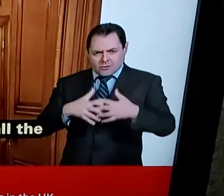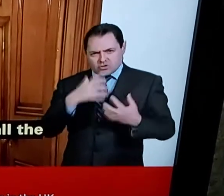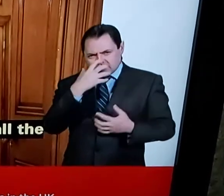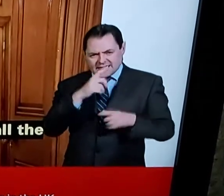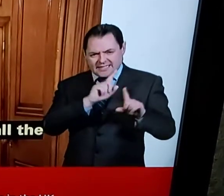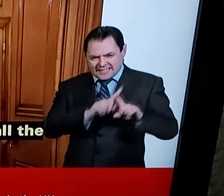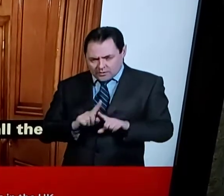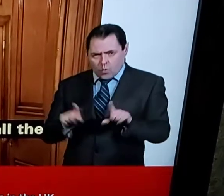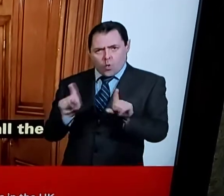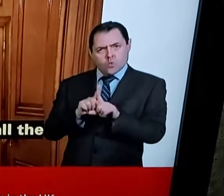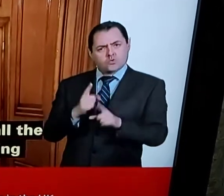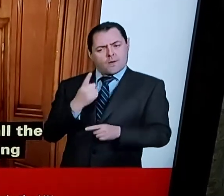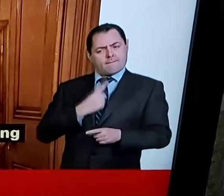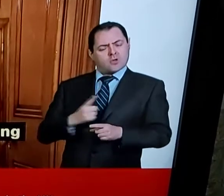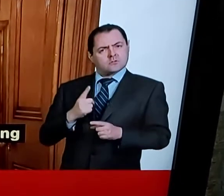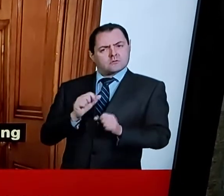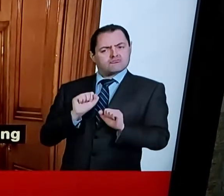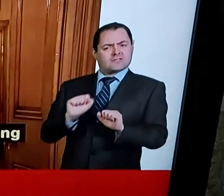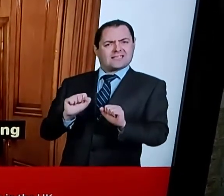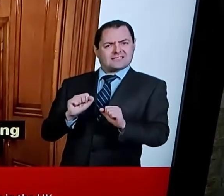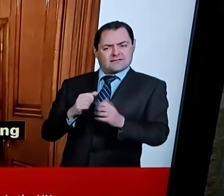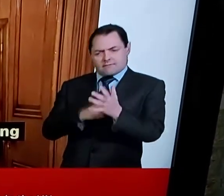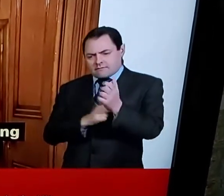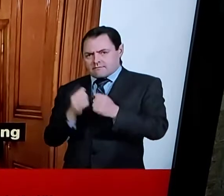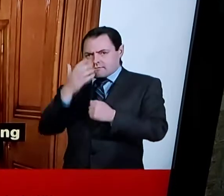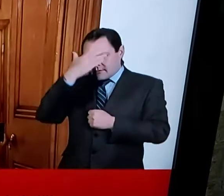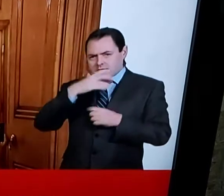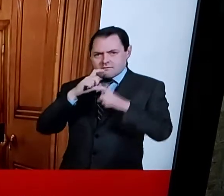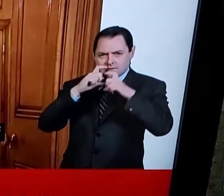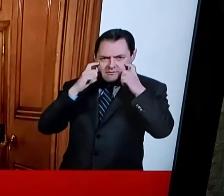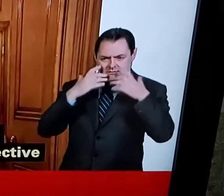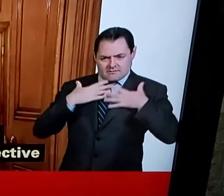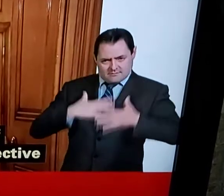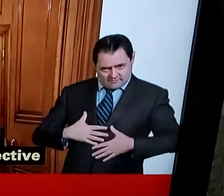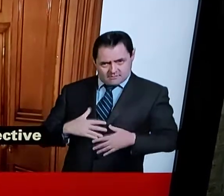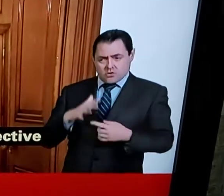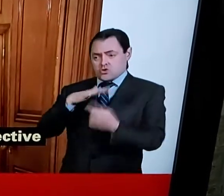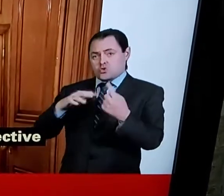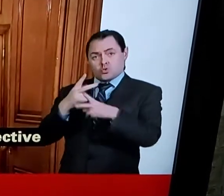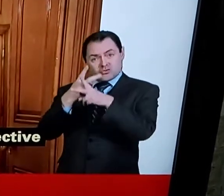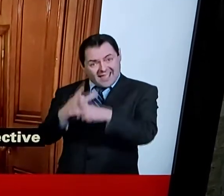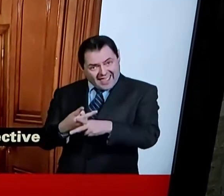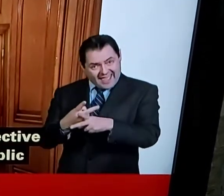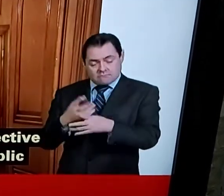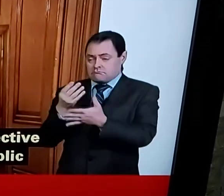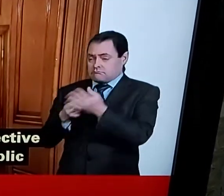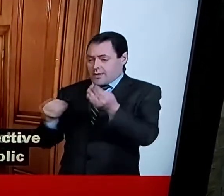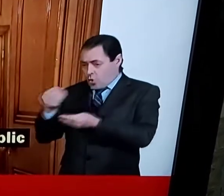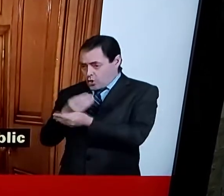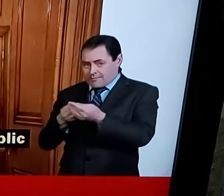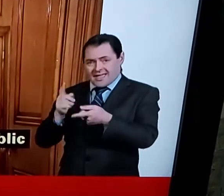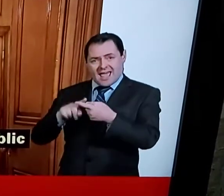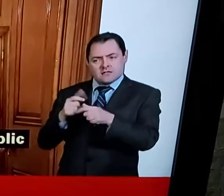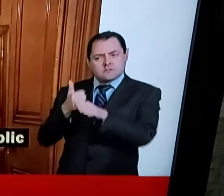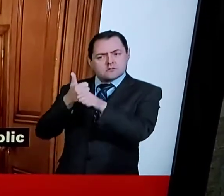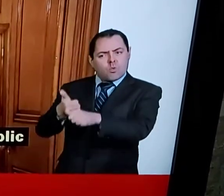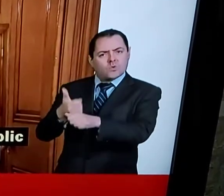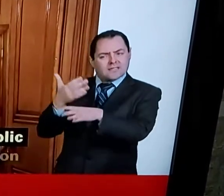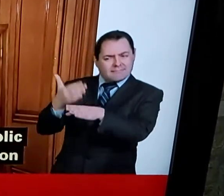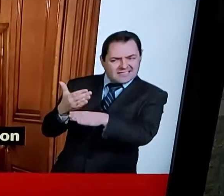protective equipment, the delivery of public services, including social care, on the economy and our support for both businesses and